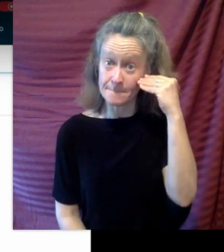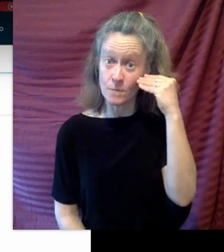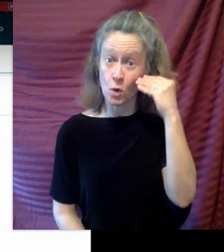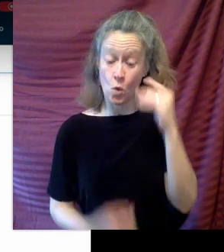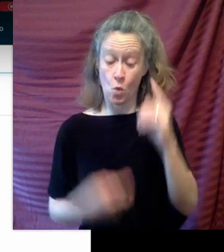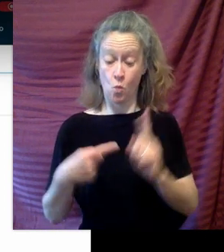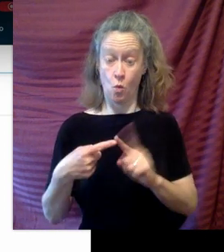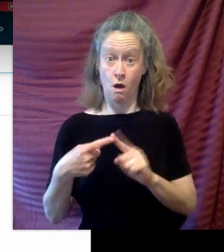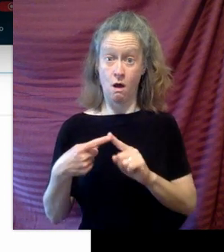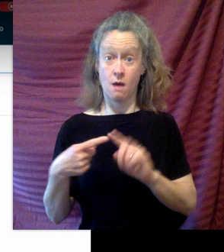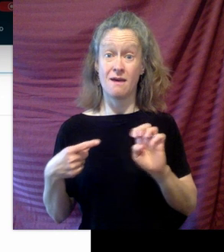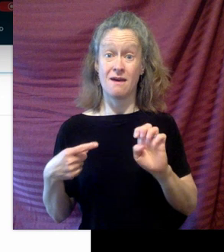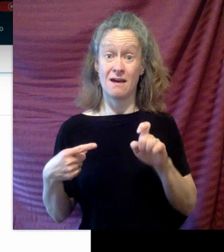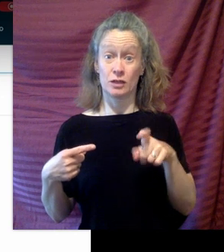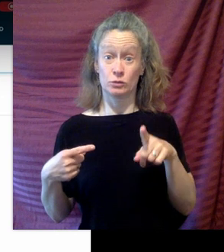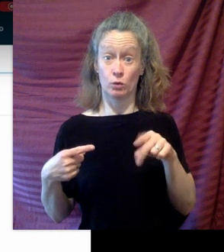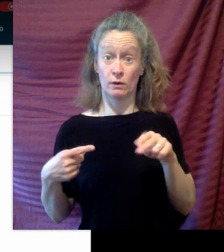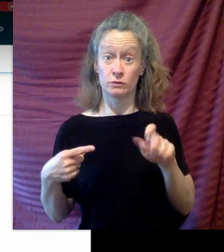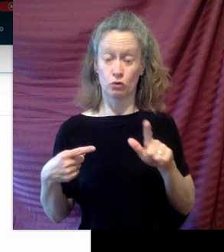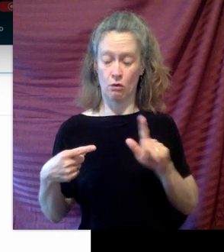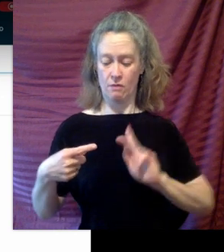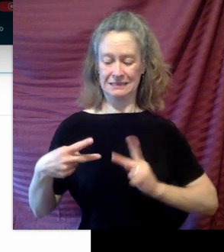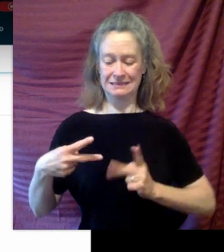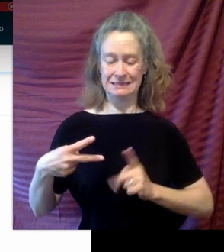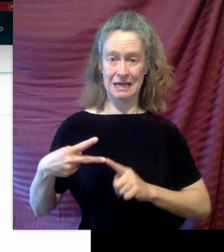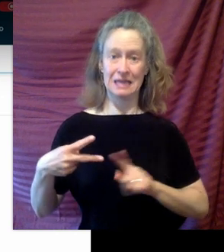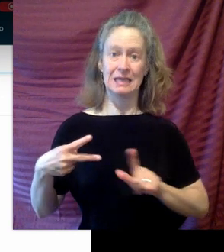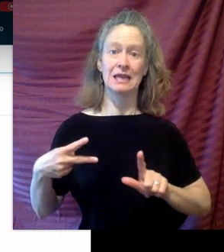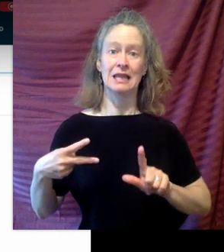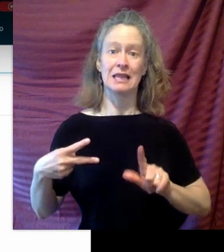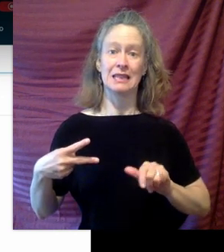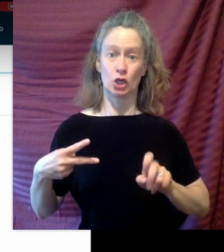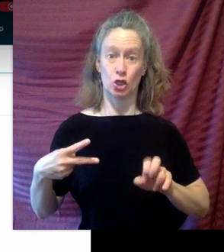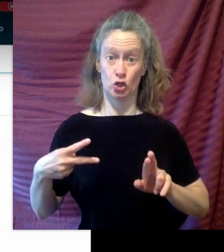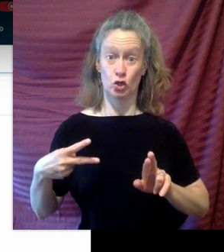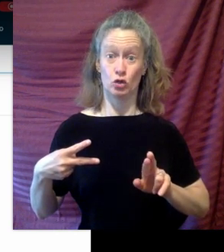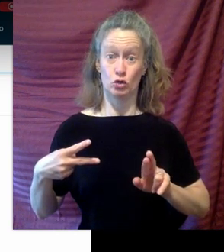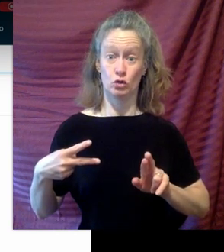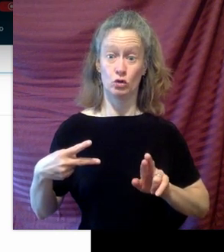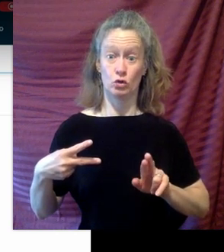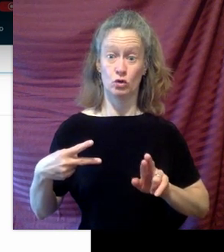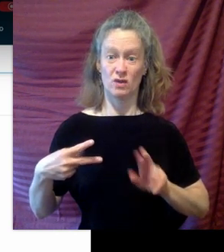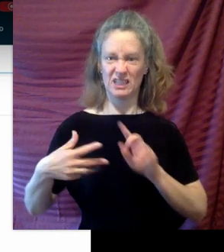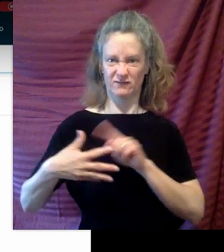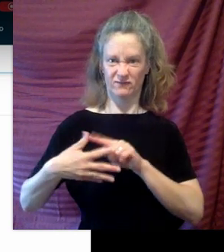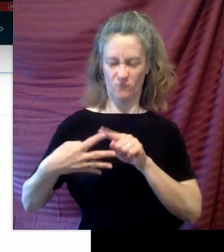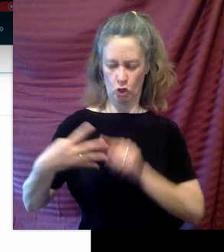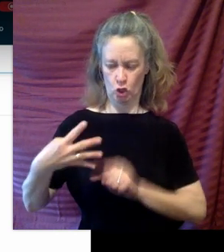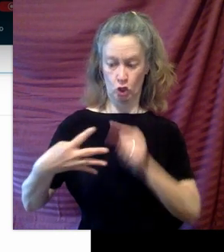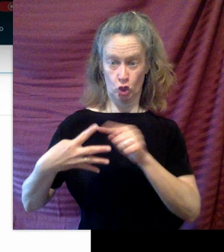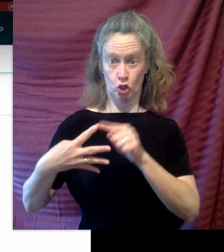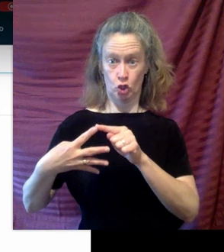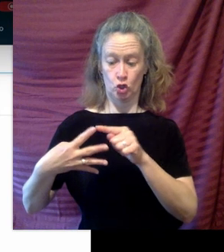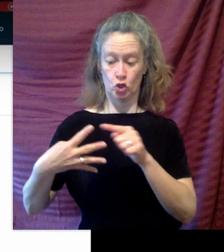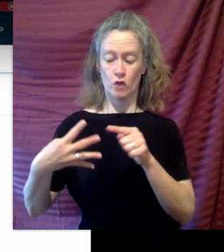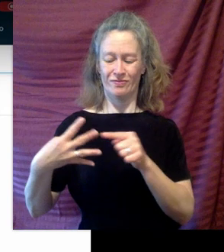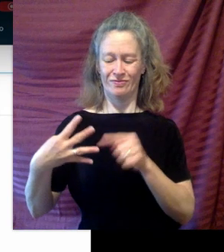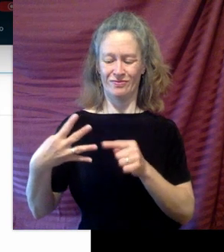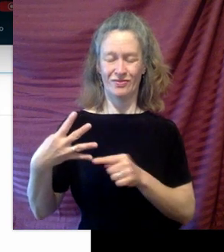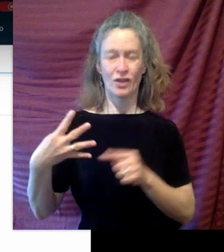exponential and one that is linear. We have 3 flip grids that you need to